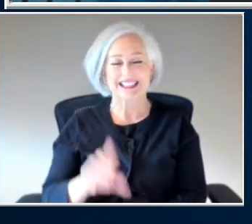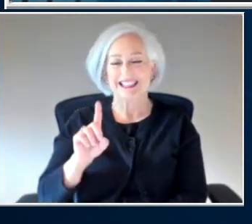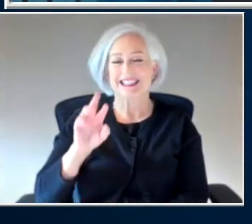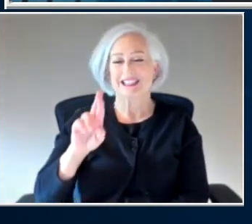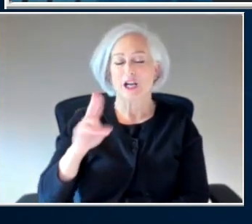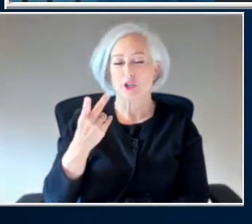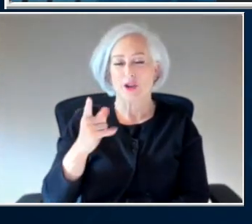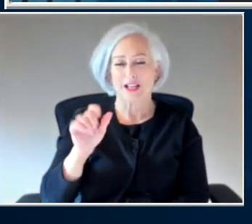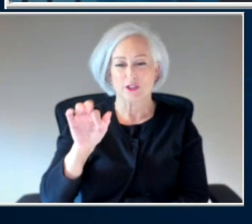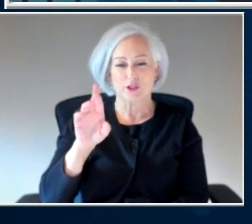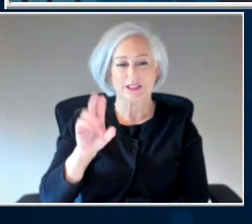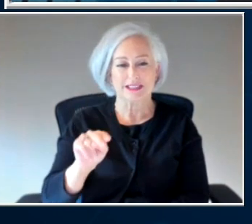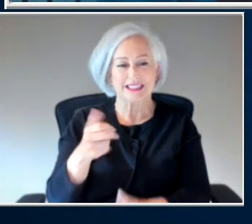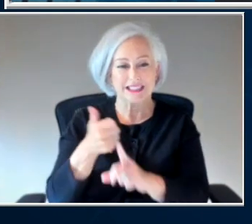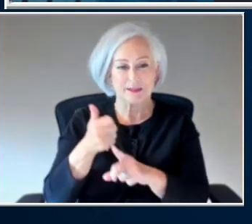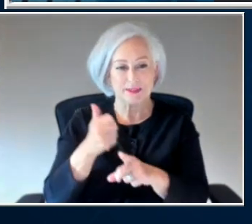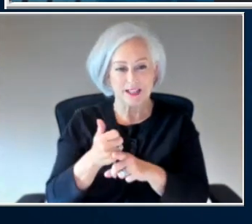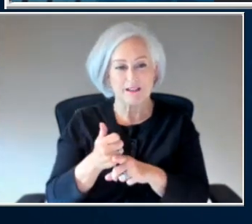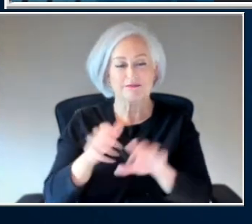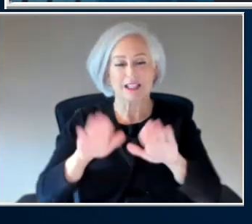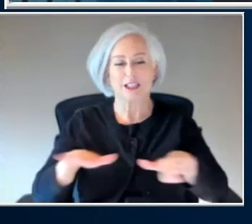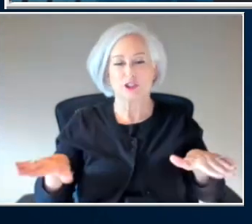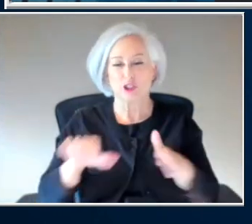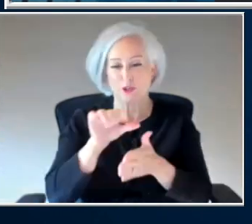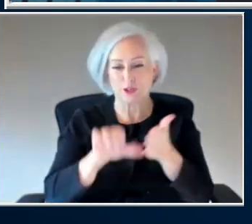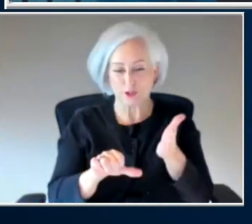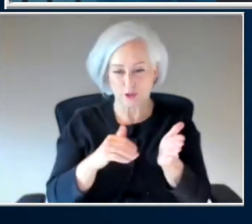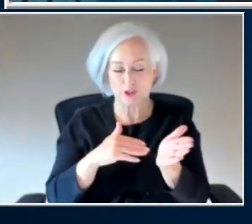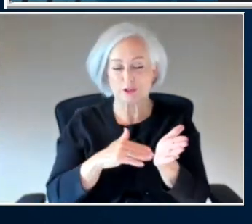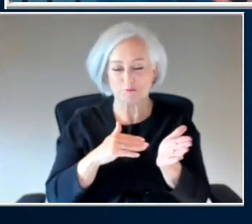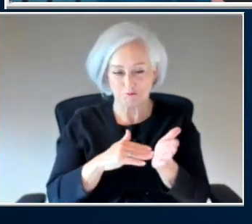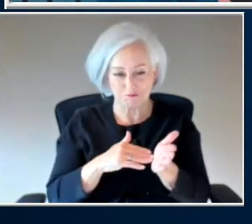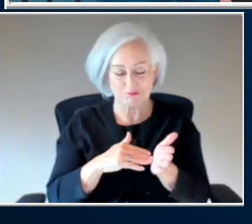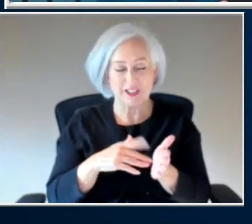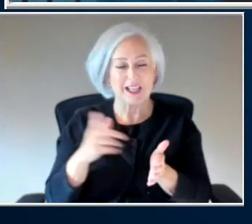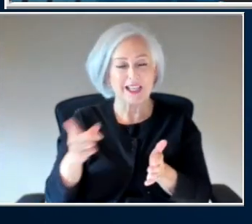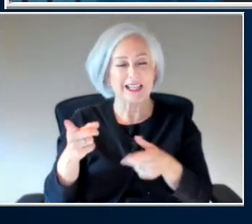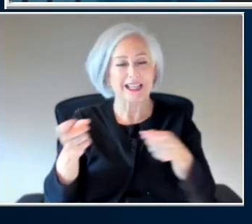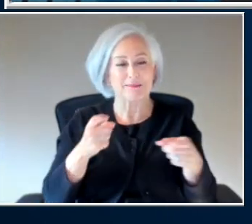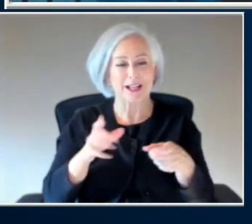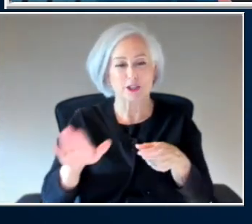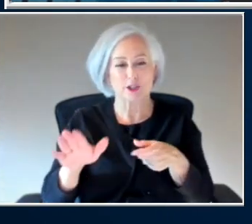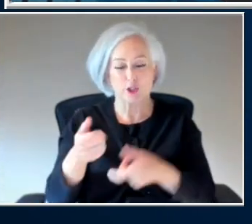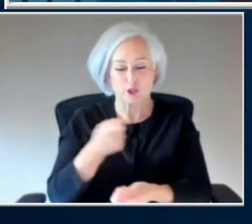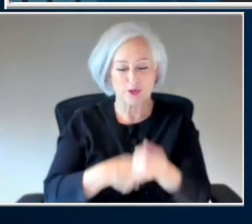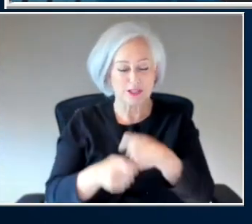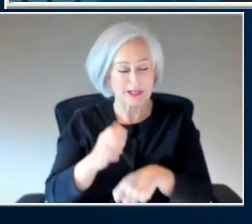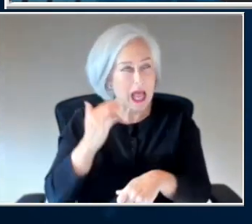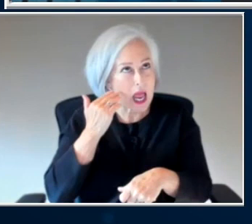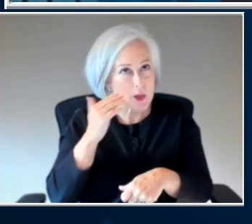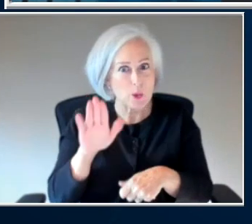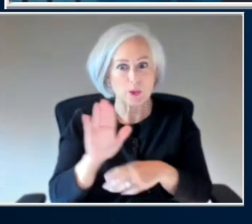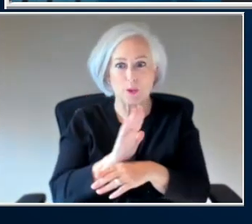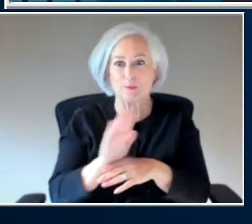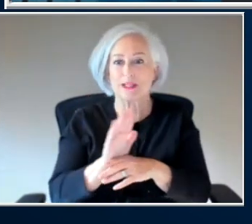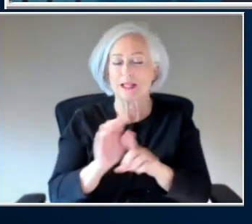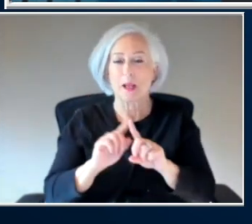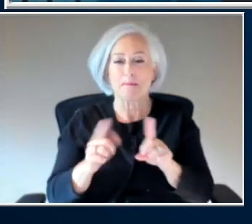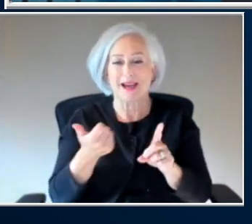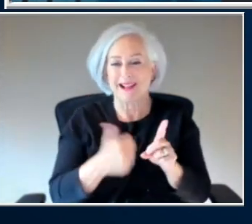and he handled Addie's transplant. And I know you said, I know you're very busy, Doc, but you said for anything for this family,